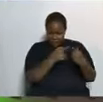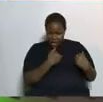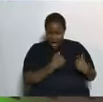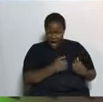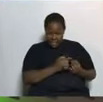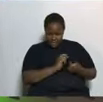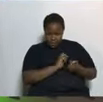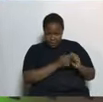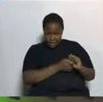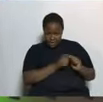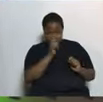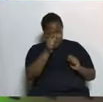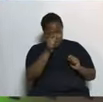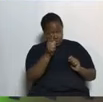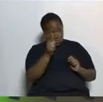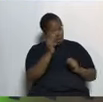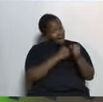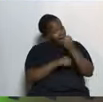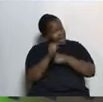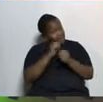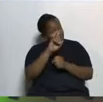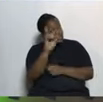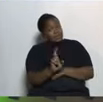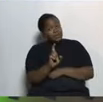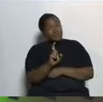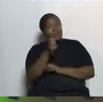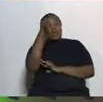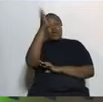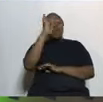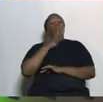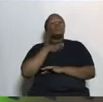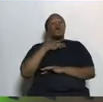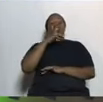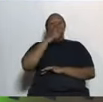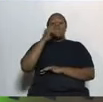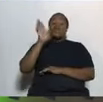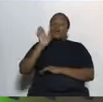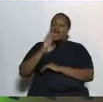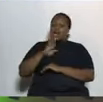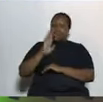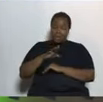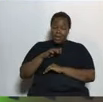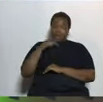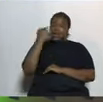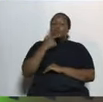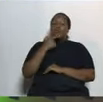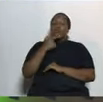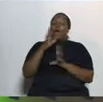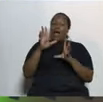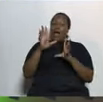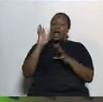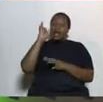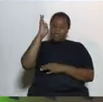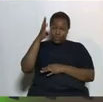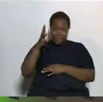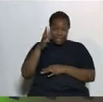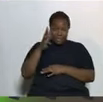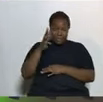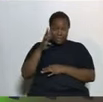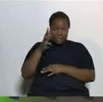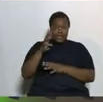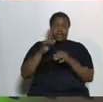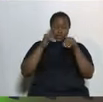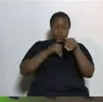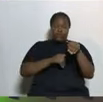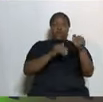you act on that conviction? God wants men and women who are willing to step out to